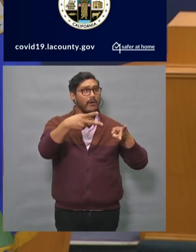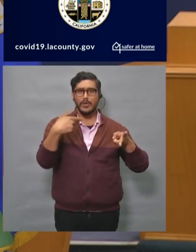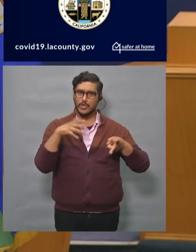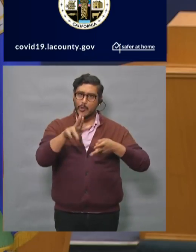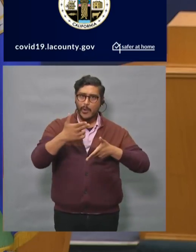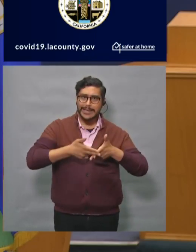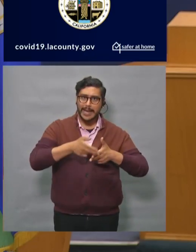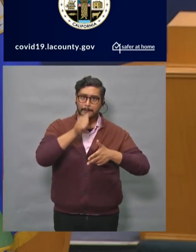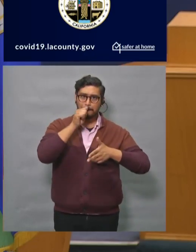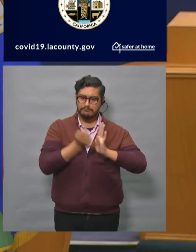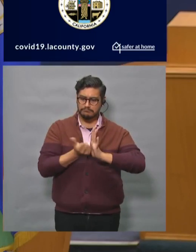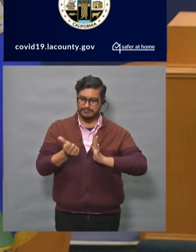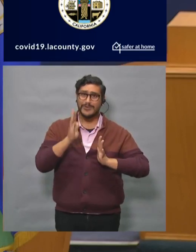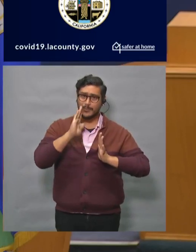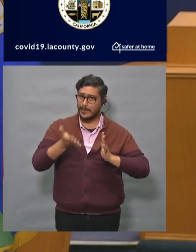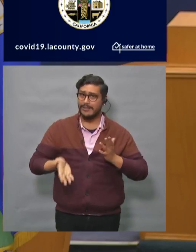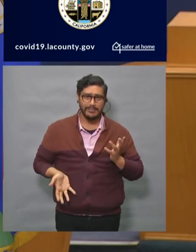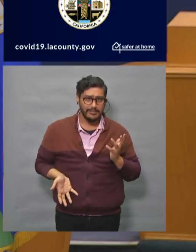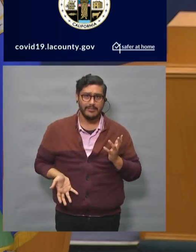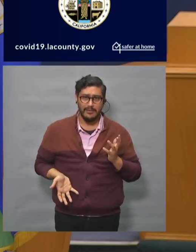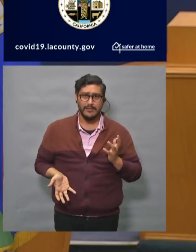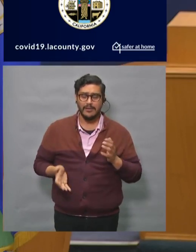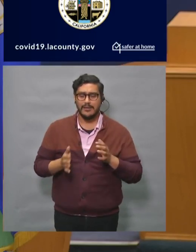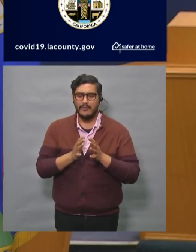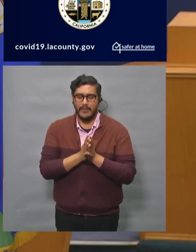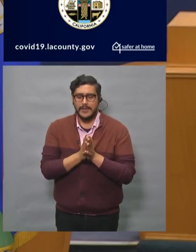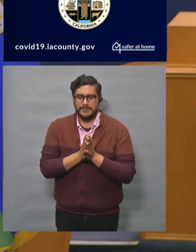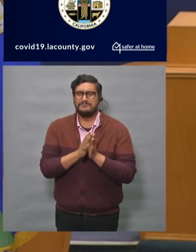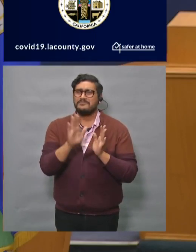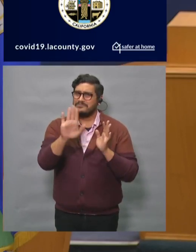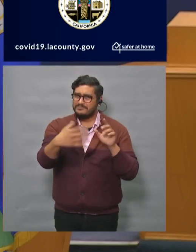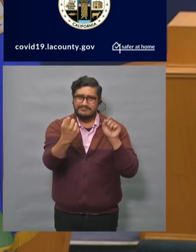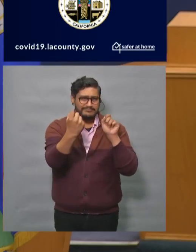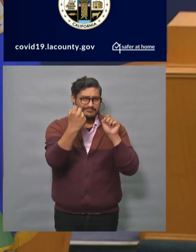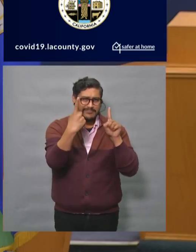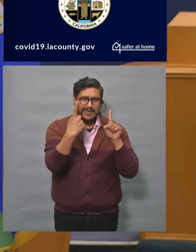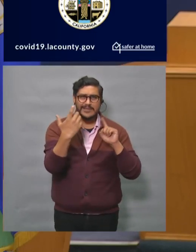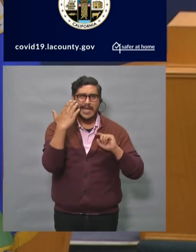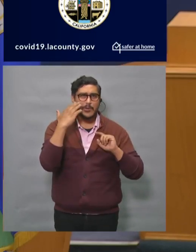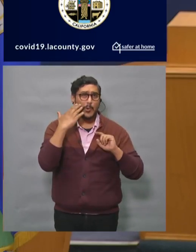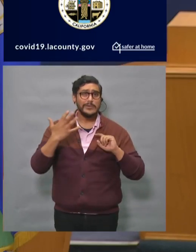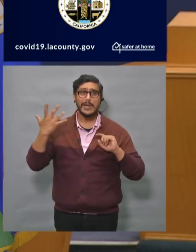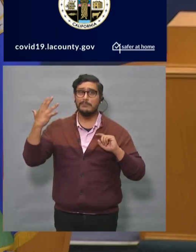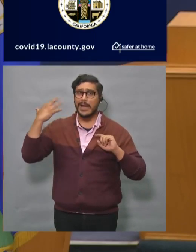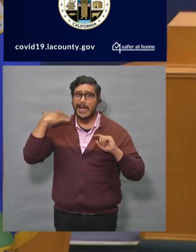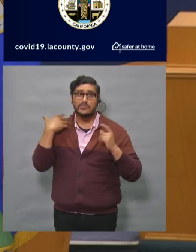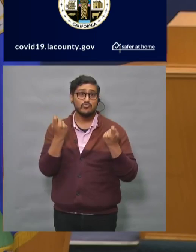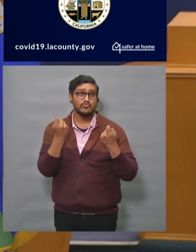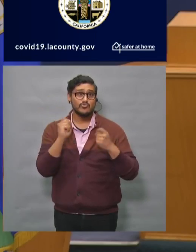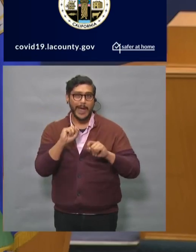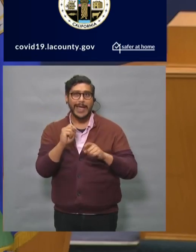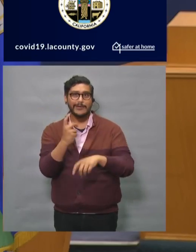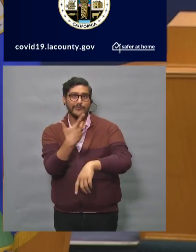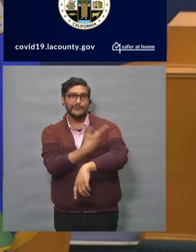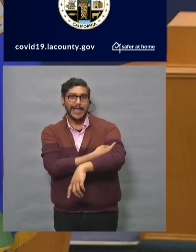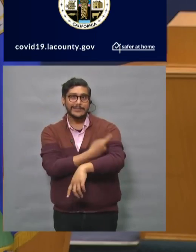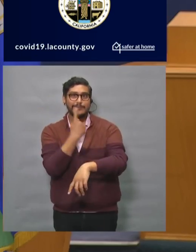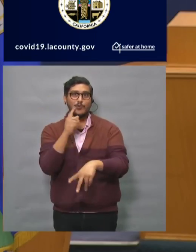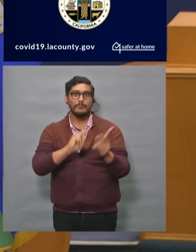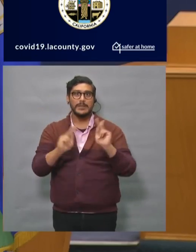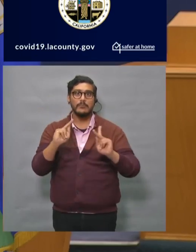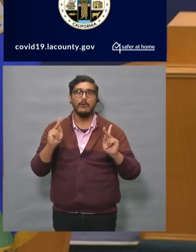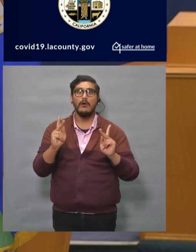in terms of the counts. And I do know what you're saying, that, you know, in the past when we've tried to vaccinate folks, we've had